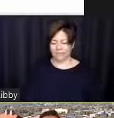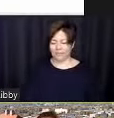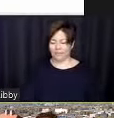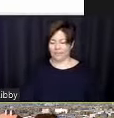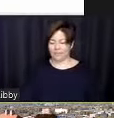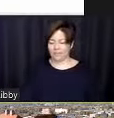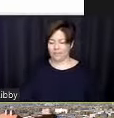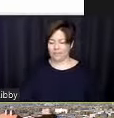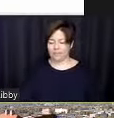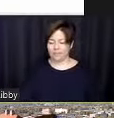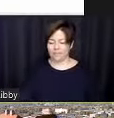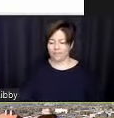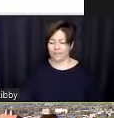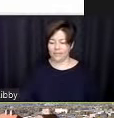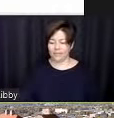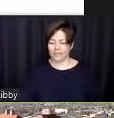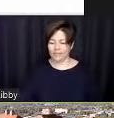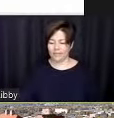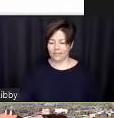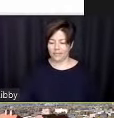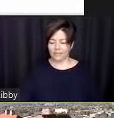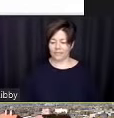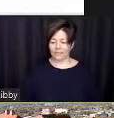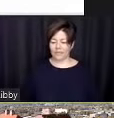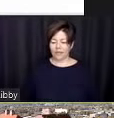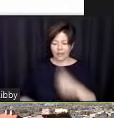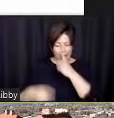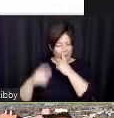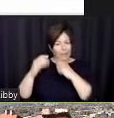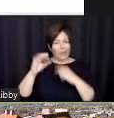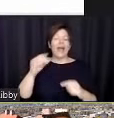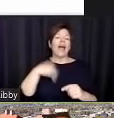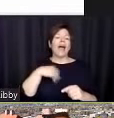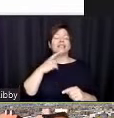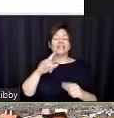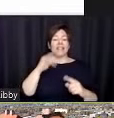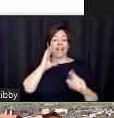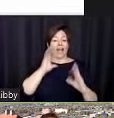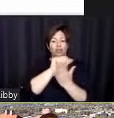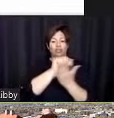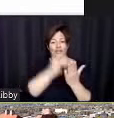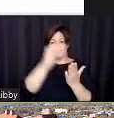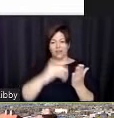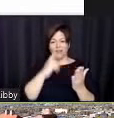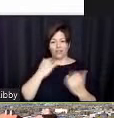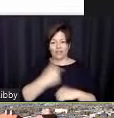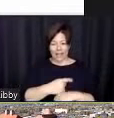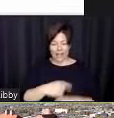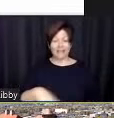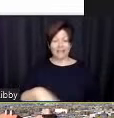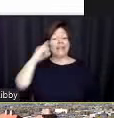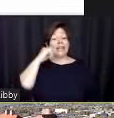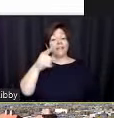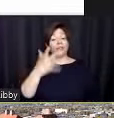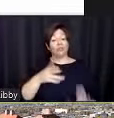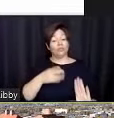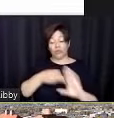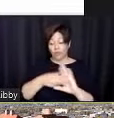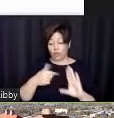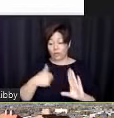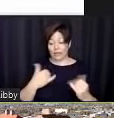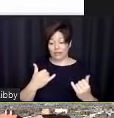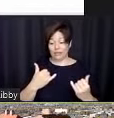as I mentioned a moment ago, our agenda for today. And so If you have joined me on